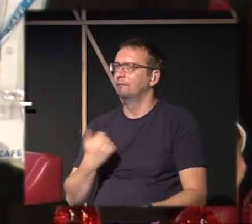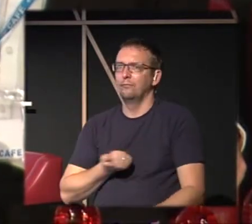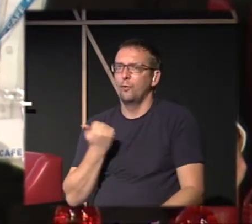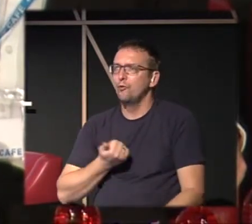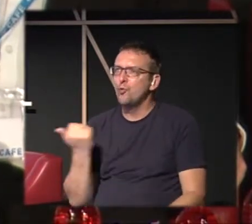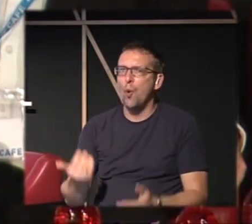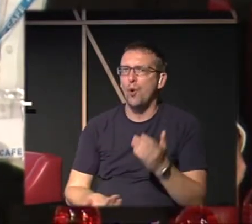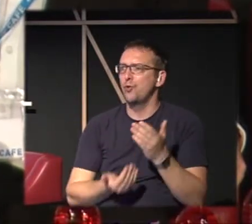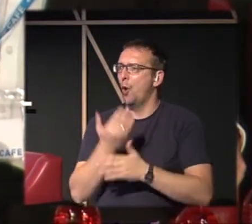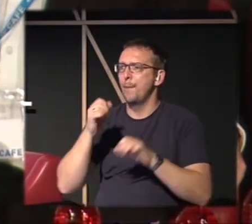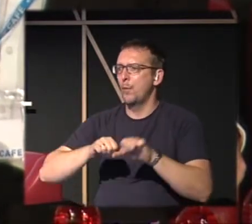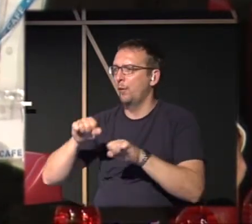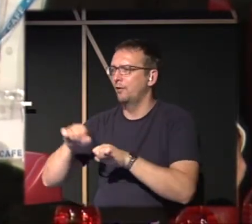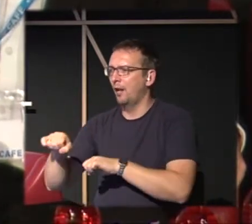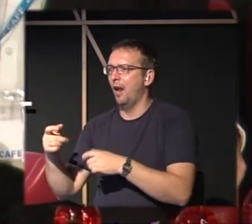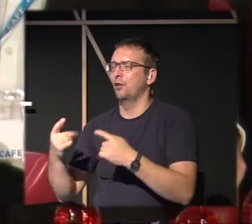useful because